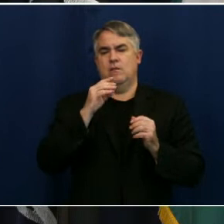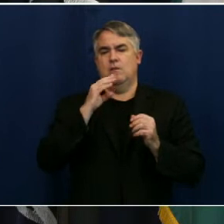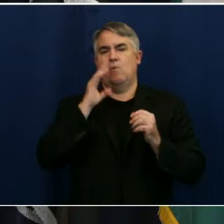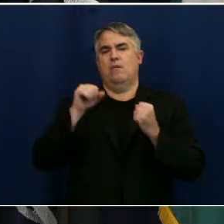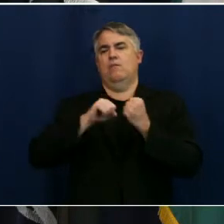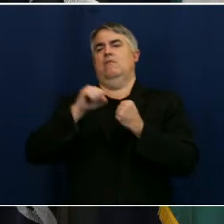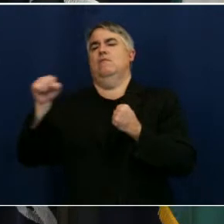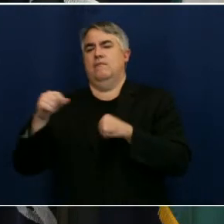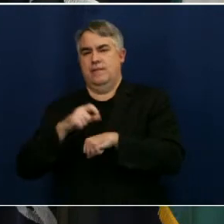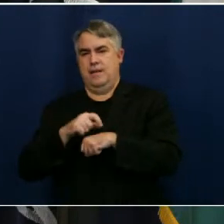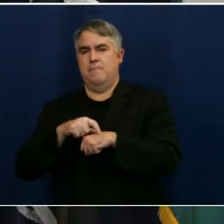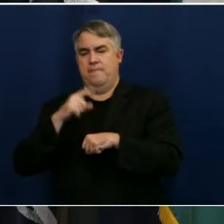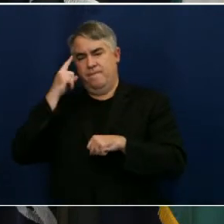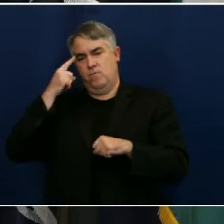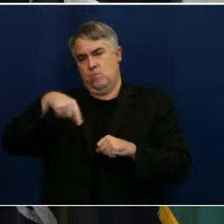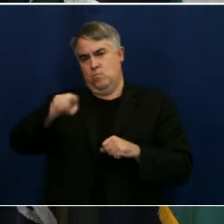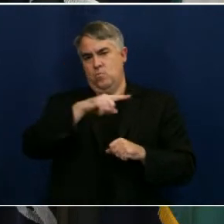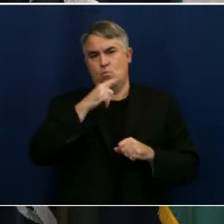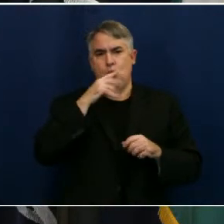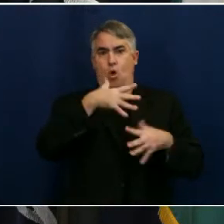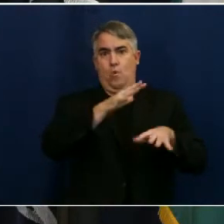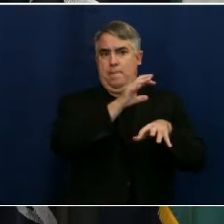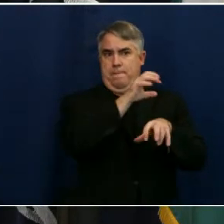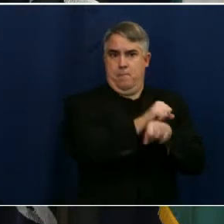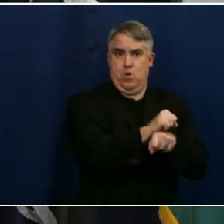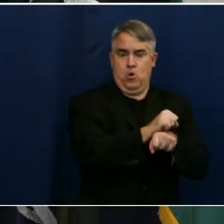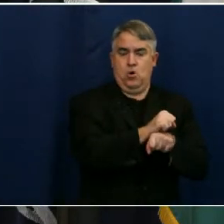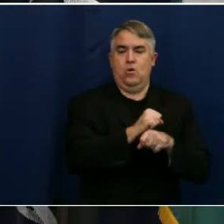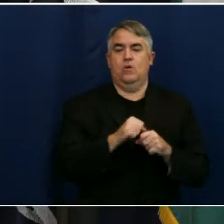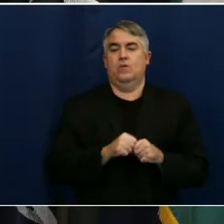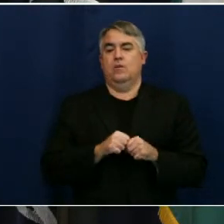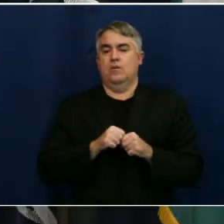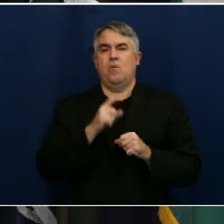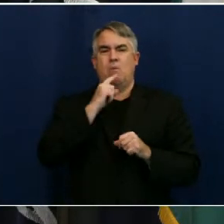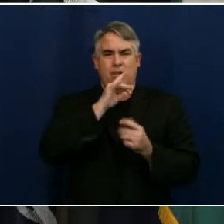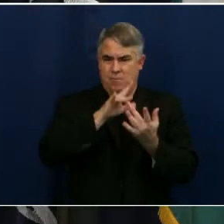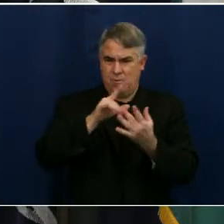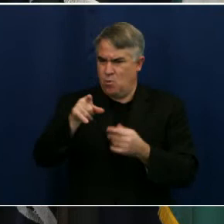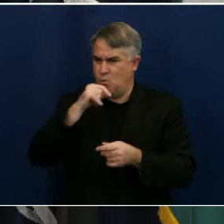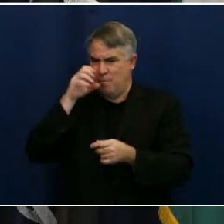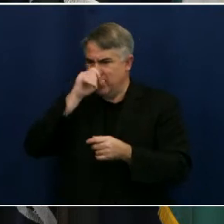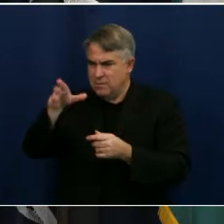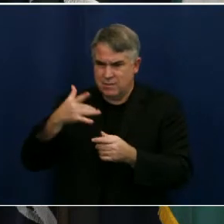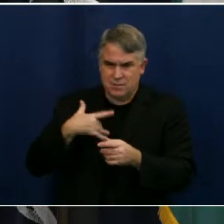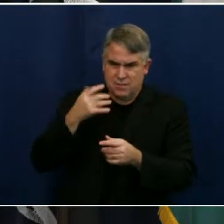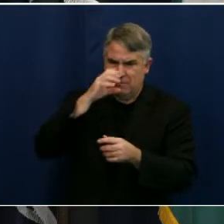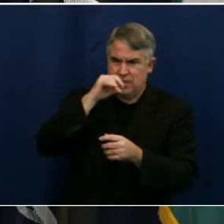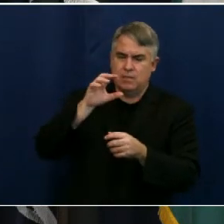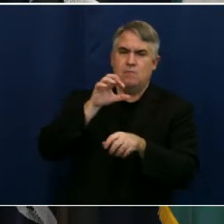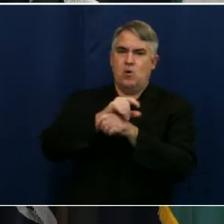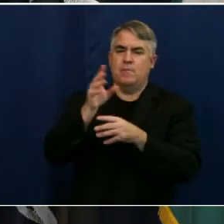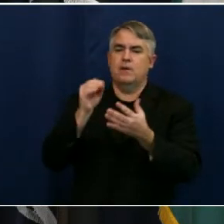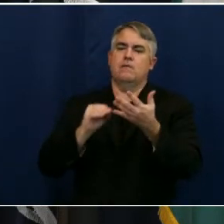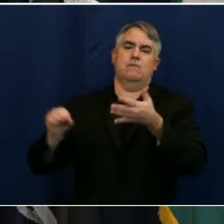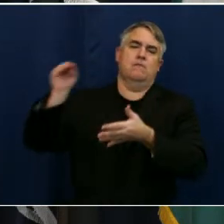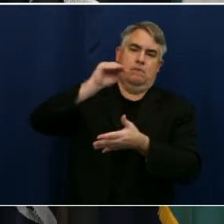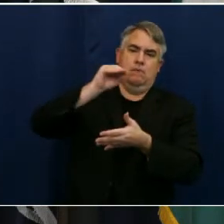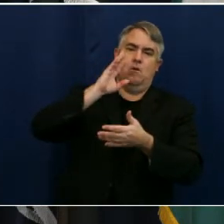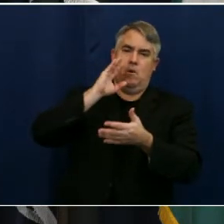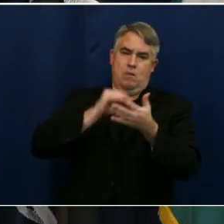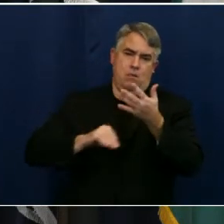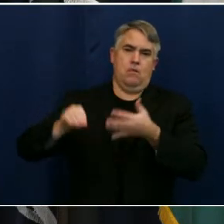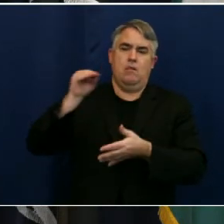who had an appointment that was canceled are being contacted and they're being prioritized for rescheduling this week so that they can still get